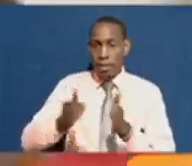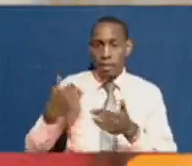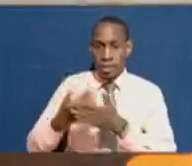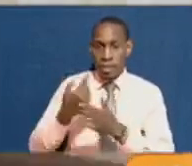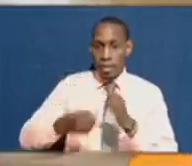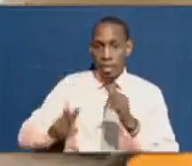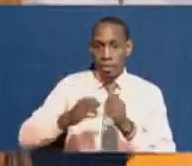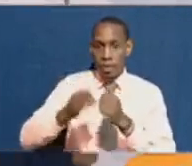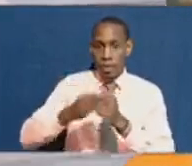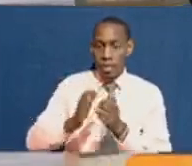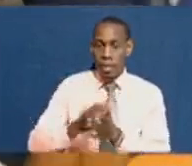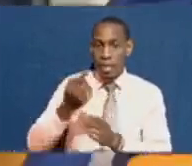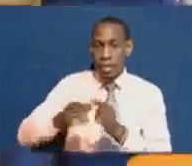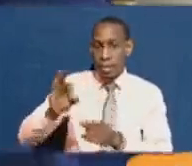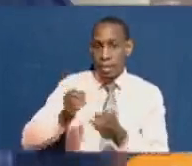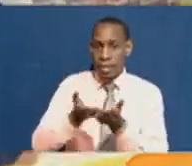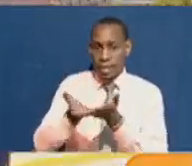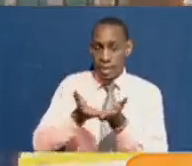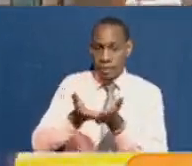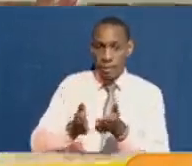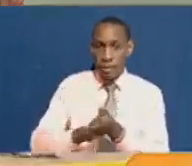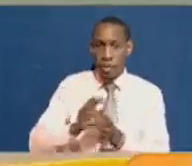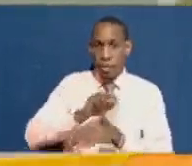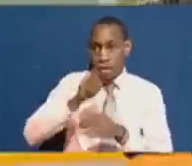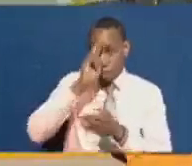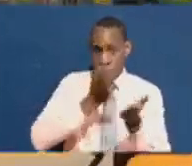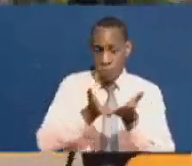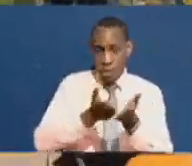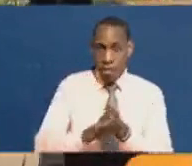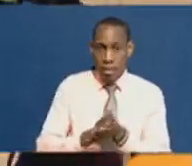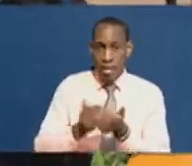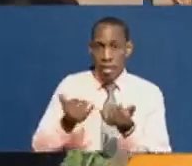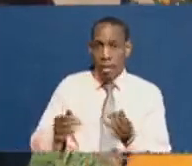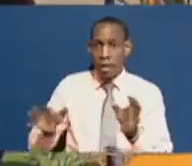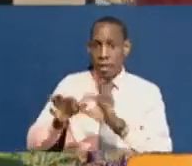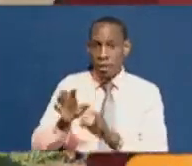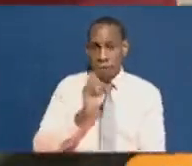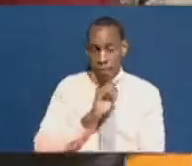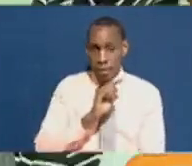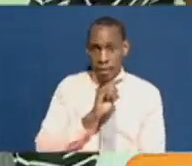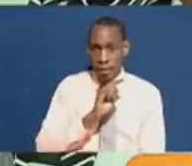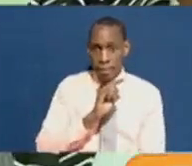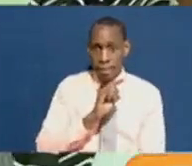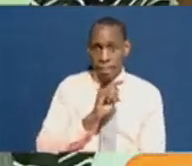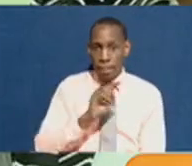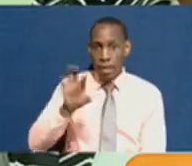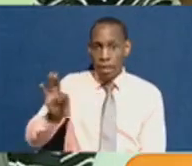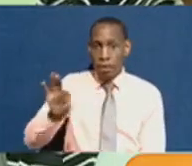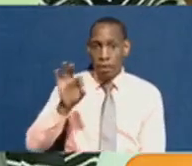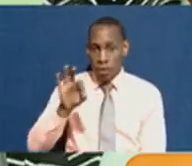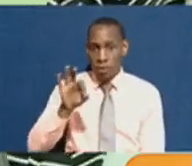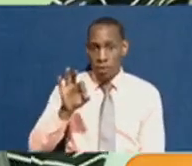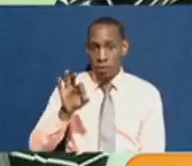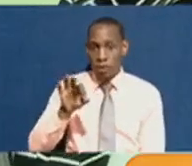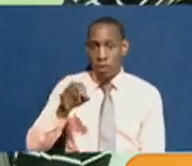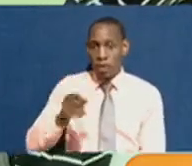his 30 years of service within the ranks of the National Police Service, where he joined as a recruit constable.